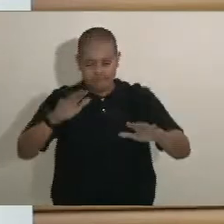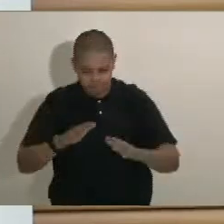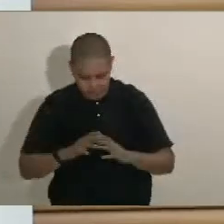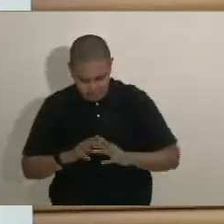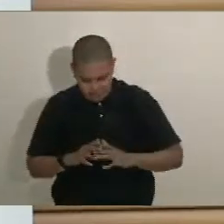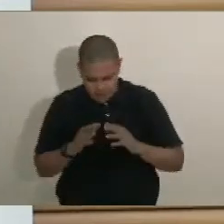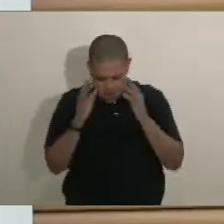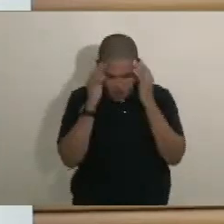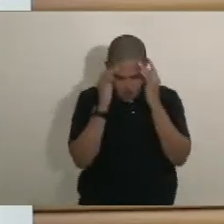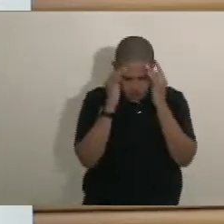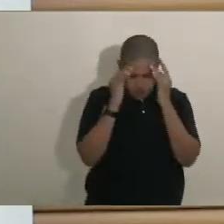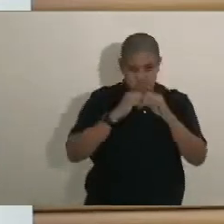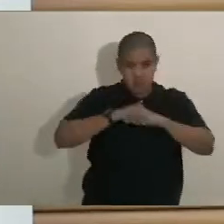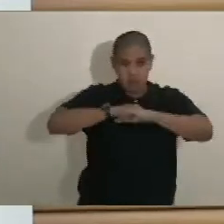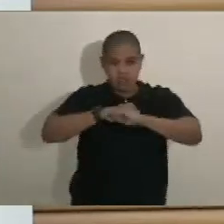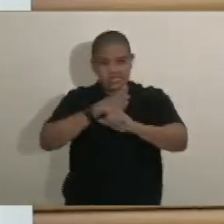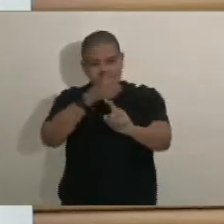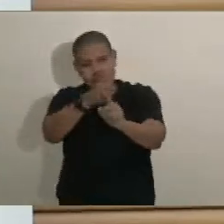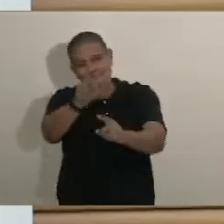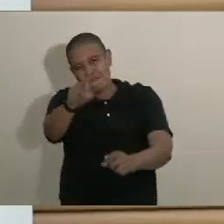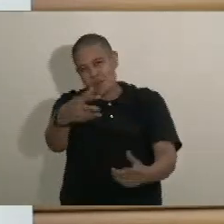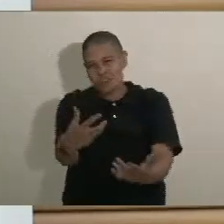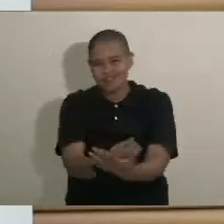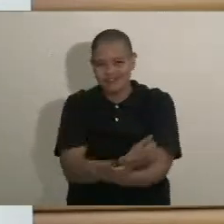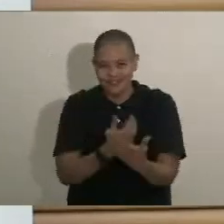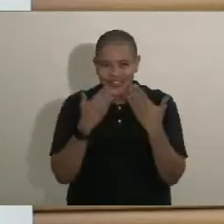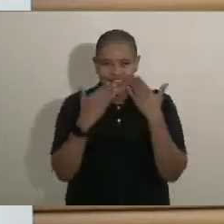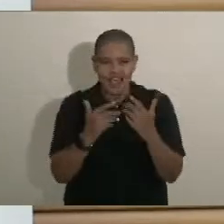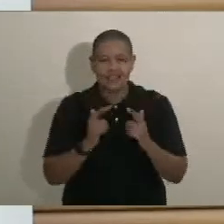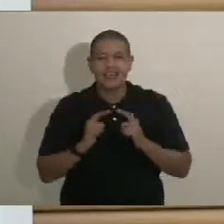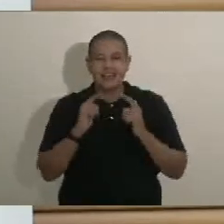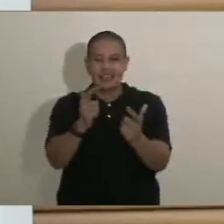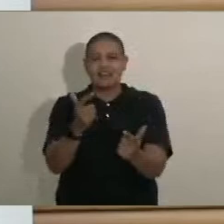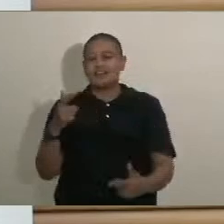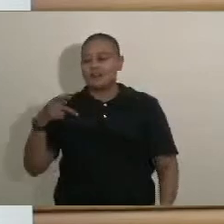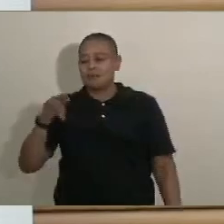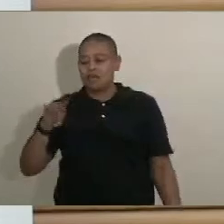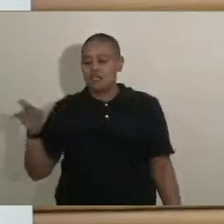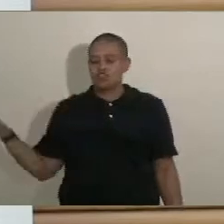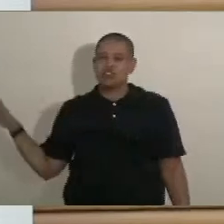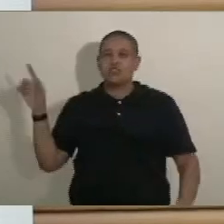offer self-protection. Thank you very much, and I hand back to you now, Petrie.